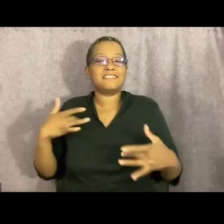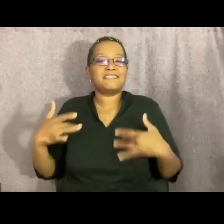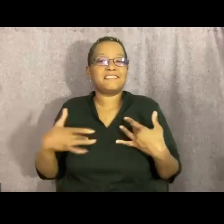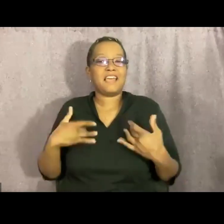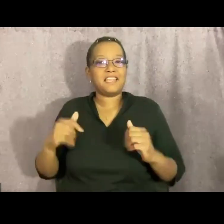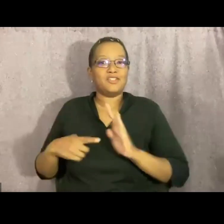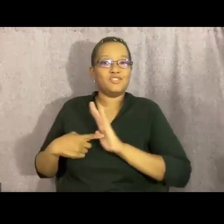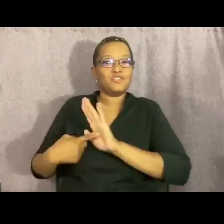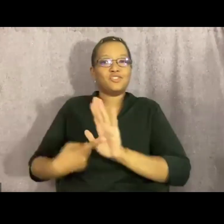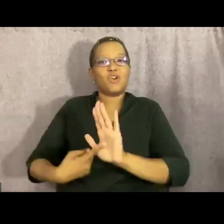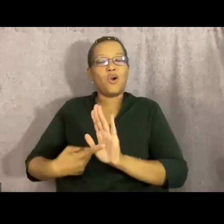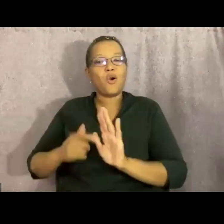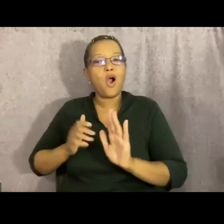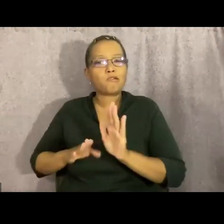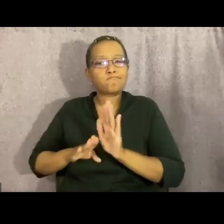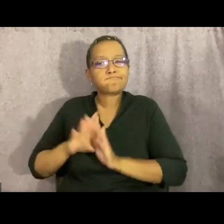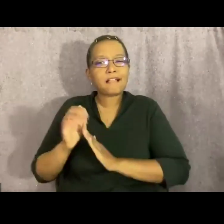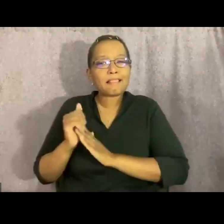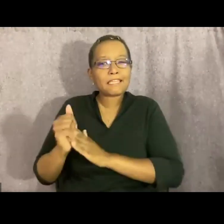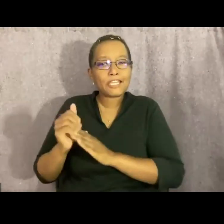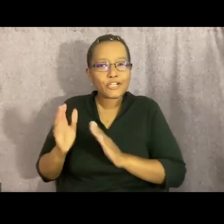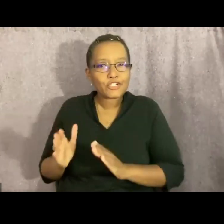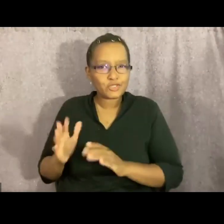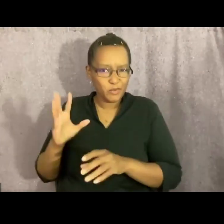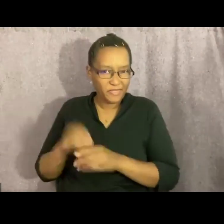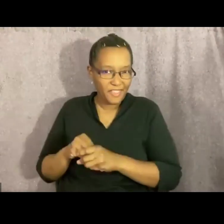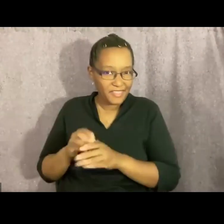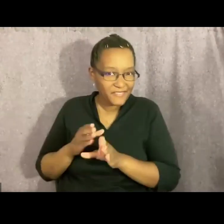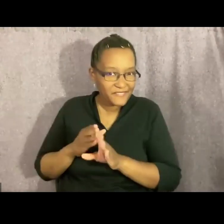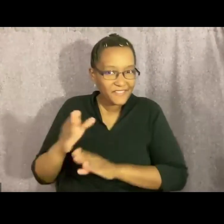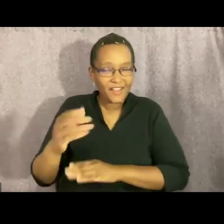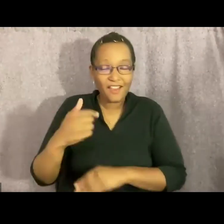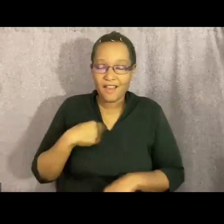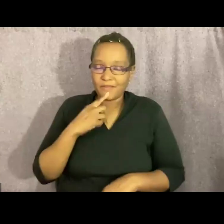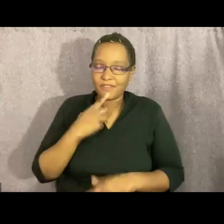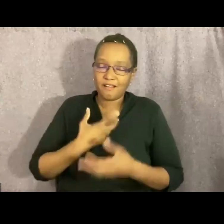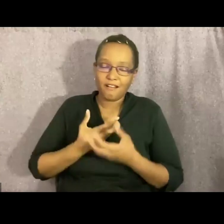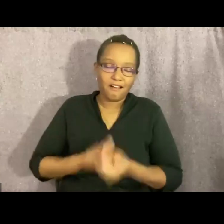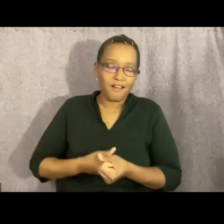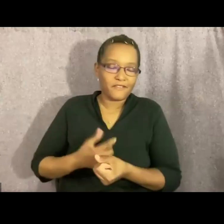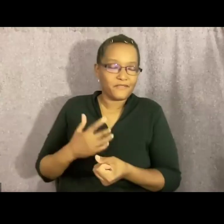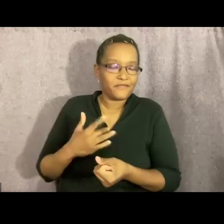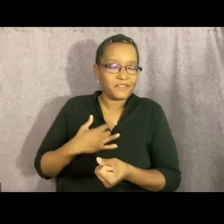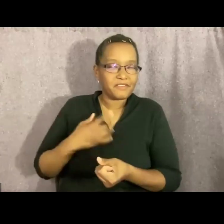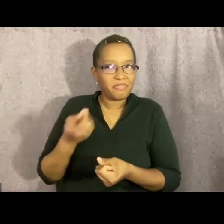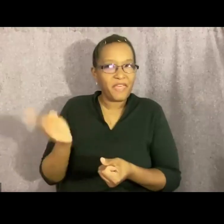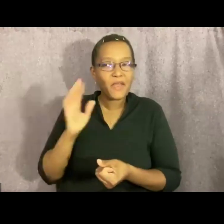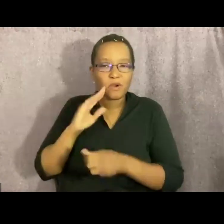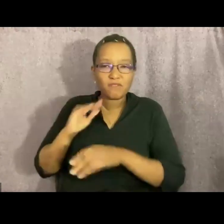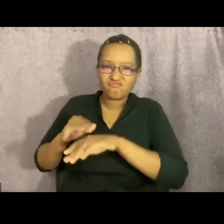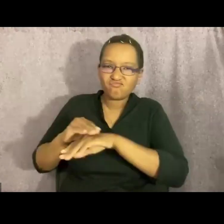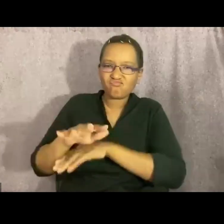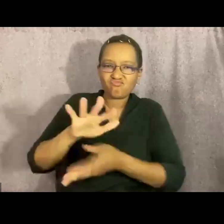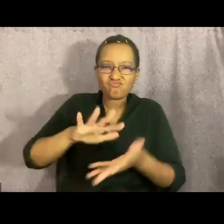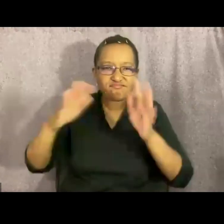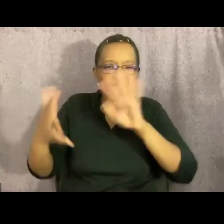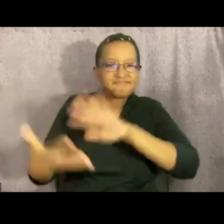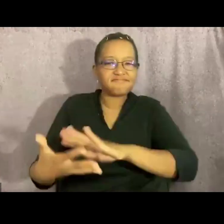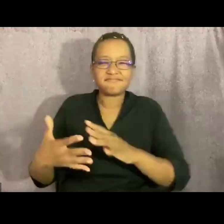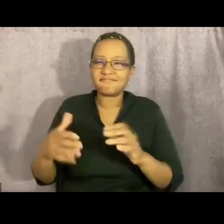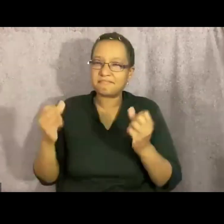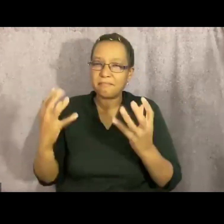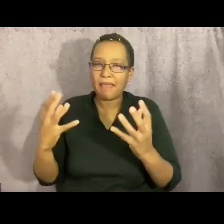emerging leaders in our field who I have the utmost confidence are going to change the game in all the best, exciting